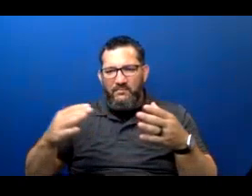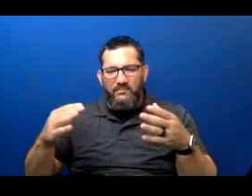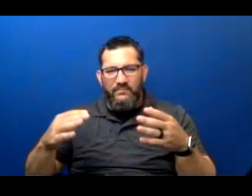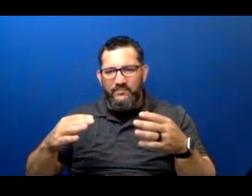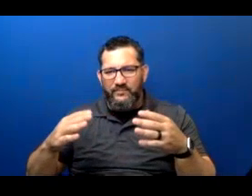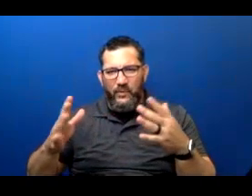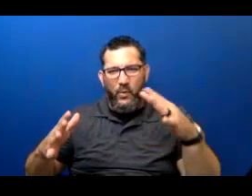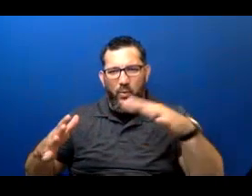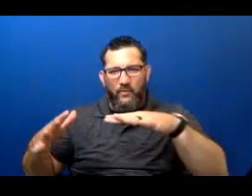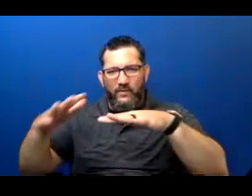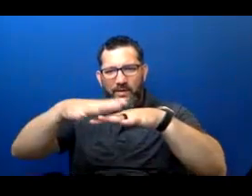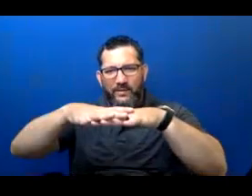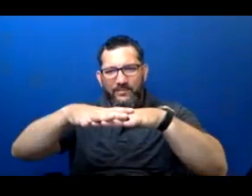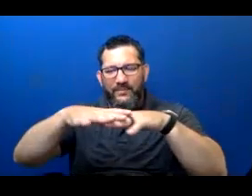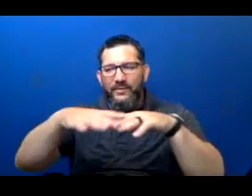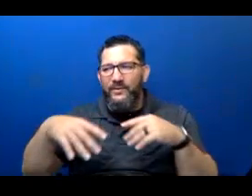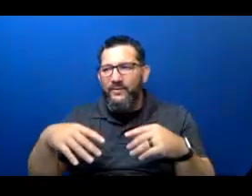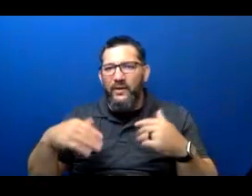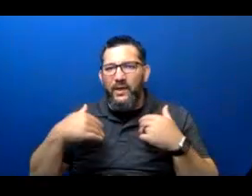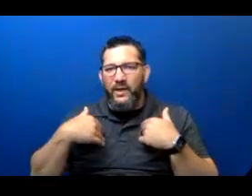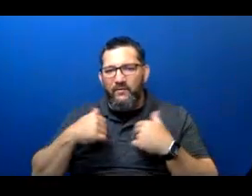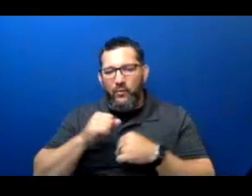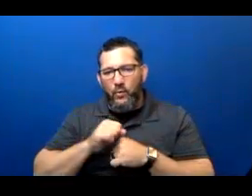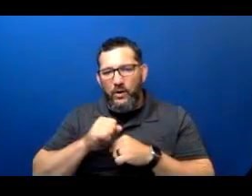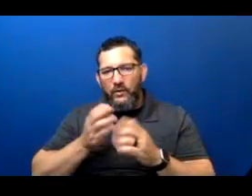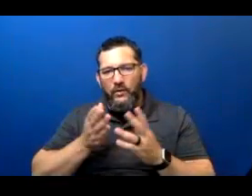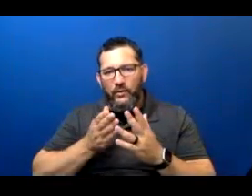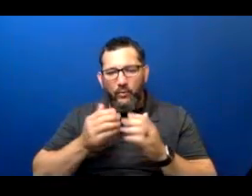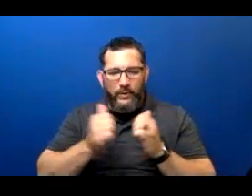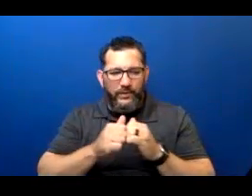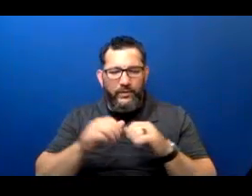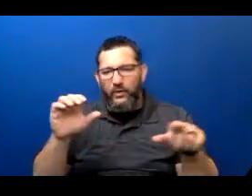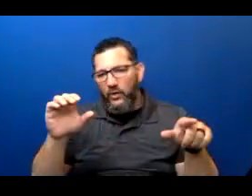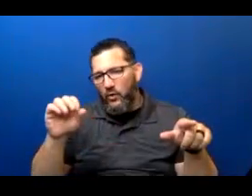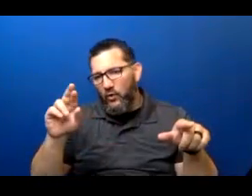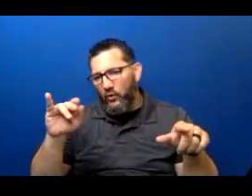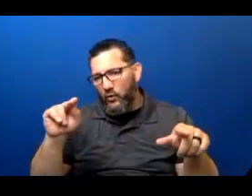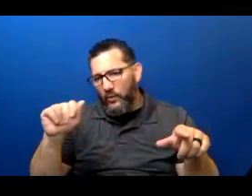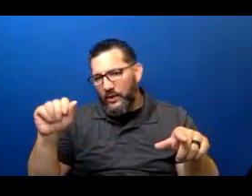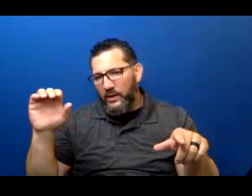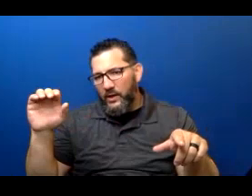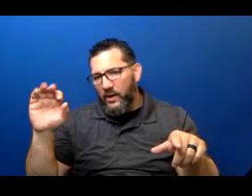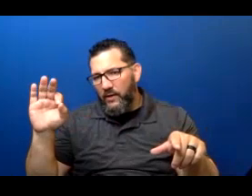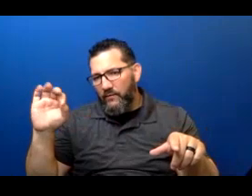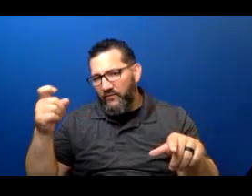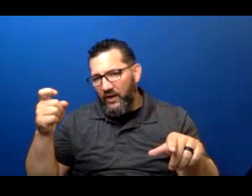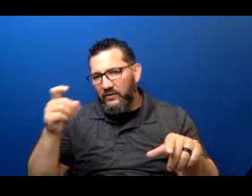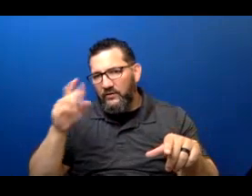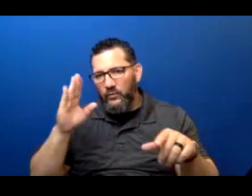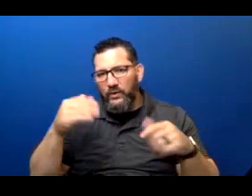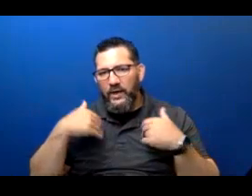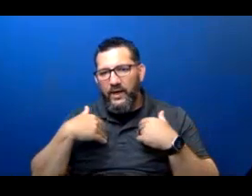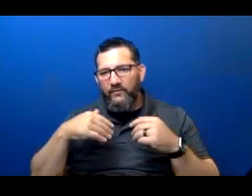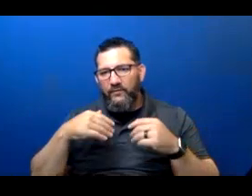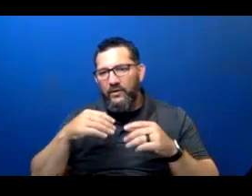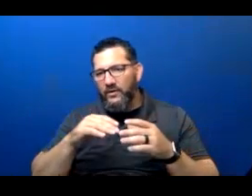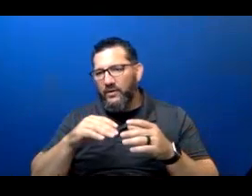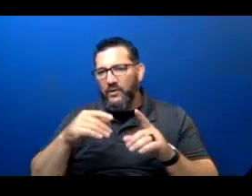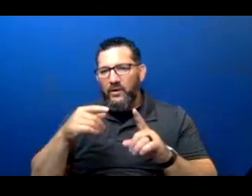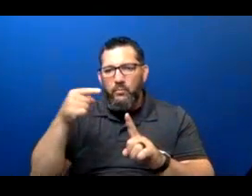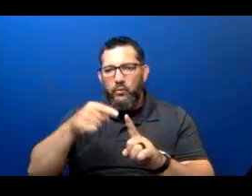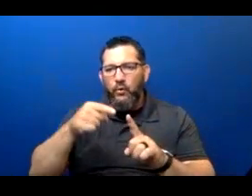have work that we're doing through Ms. Karina Fox, who will begin reporting as a standing item come the November agenda on the work